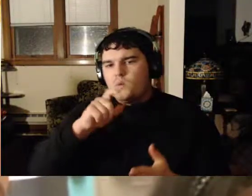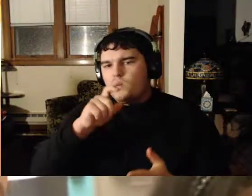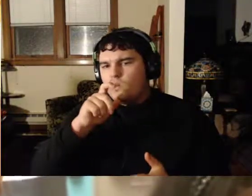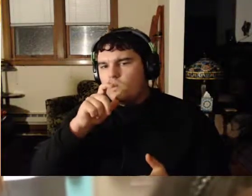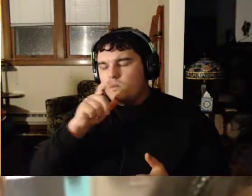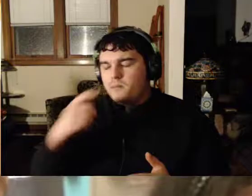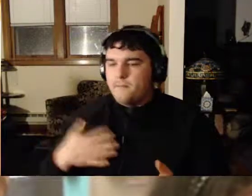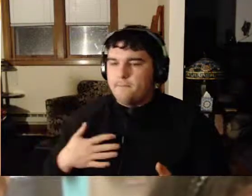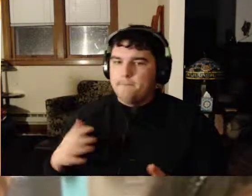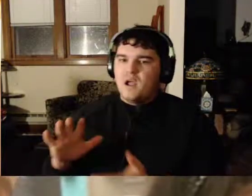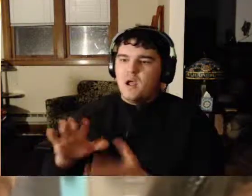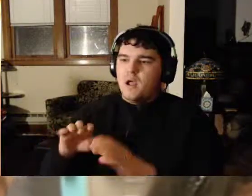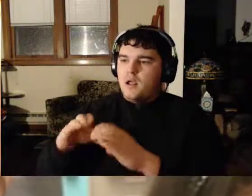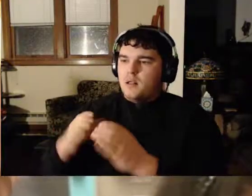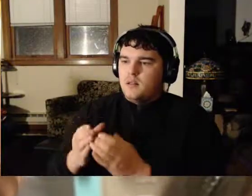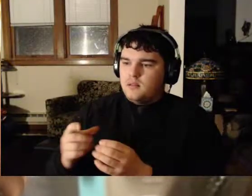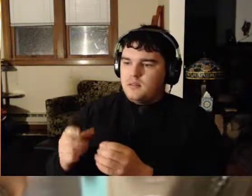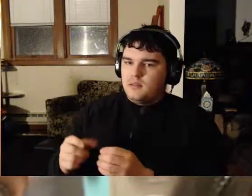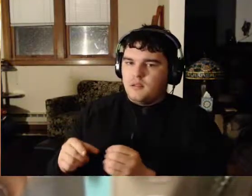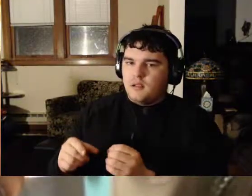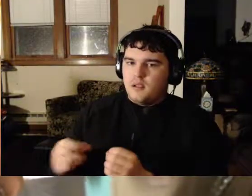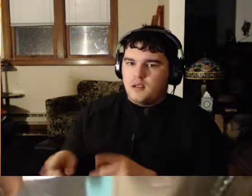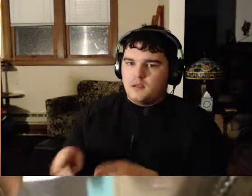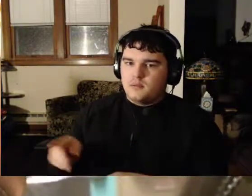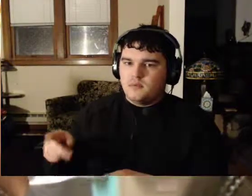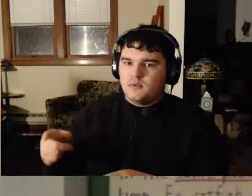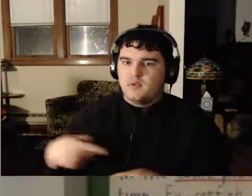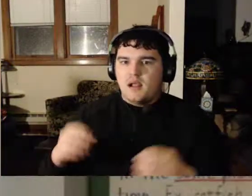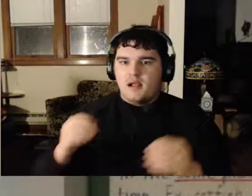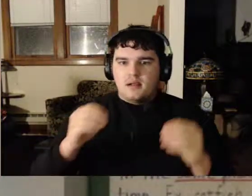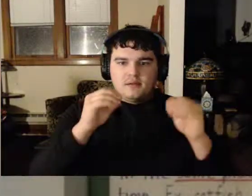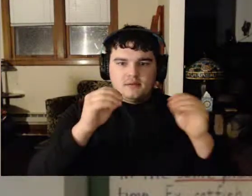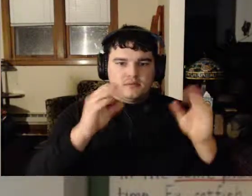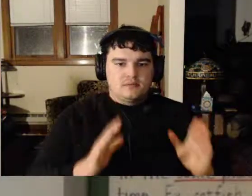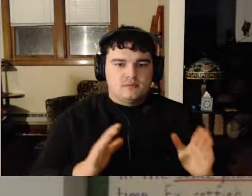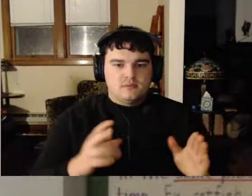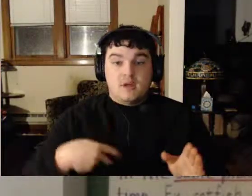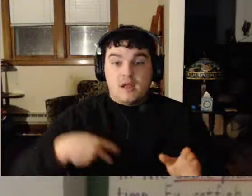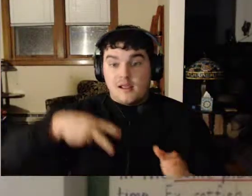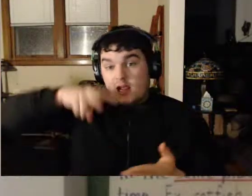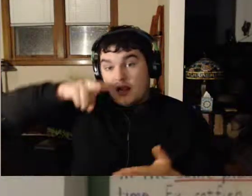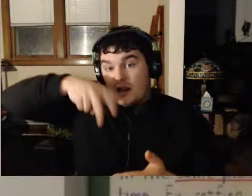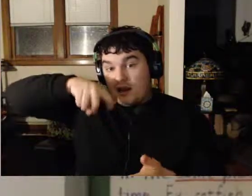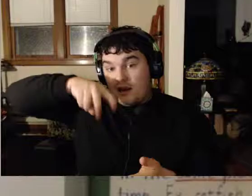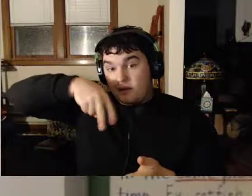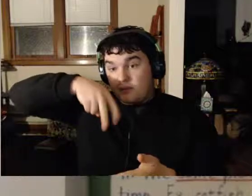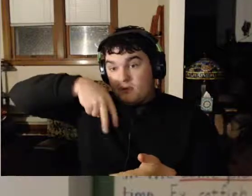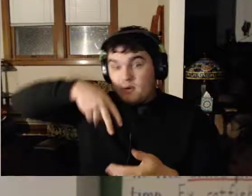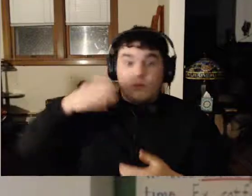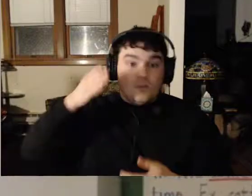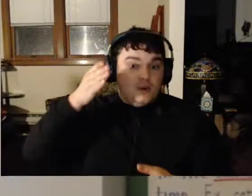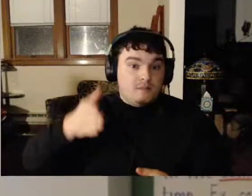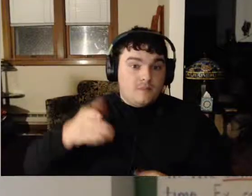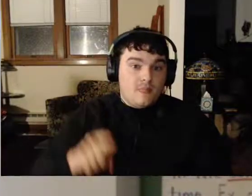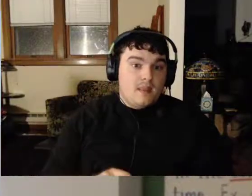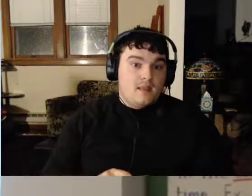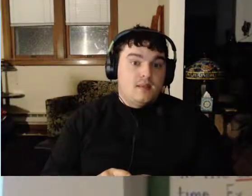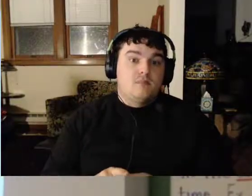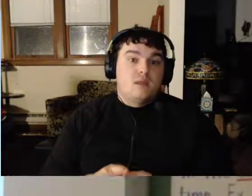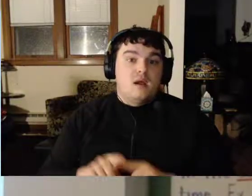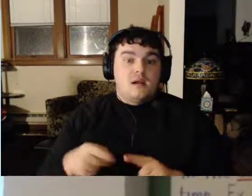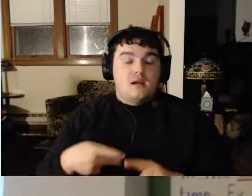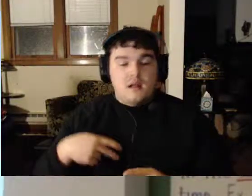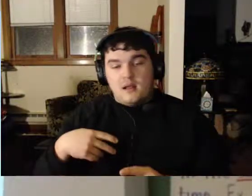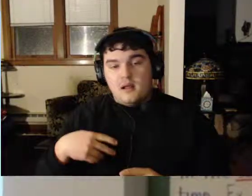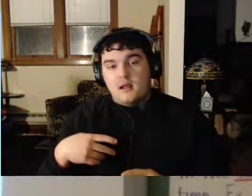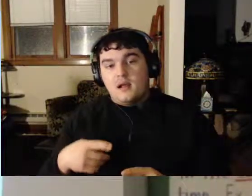classmates and teachers. And you know what? I am going to read yours because right now I have a Chihuahua, but I think Shih Tzus are so cute.